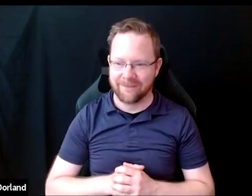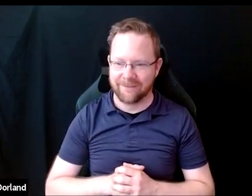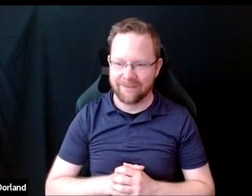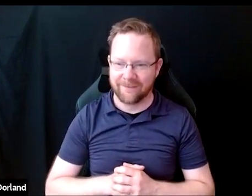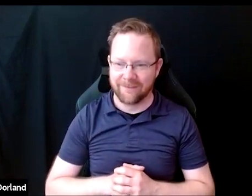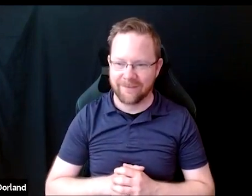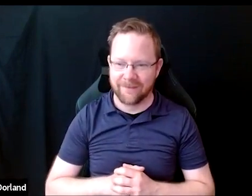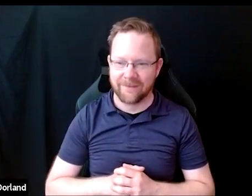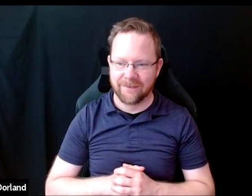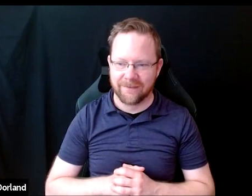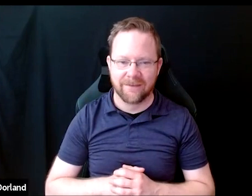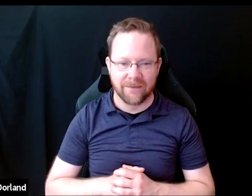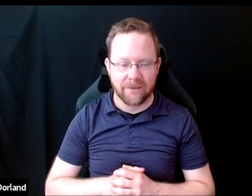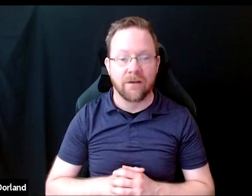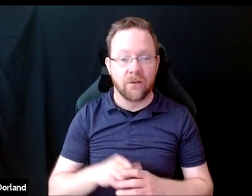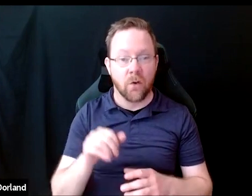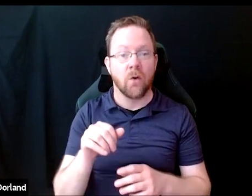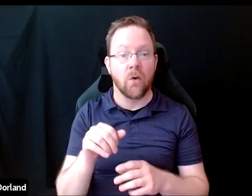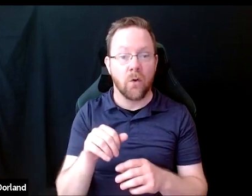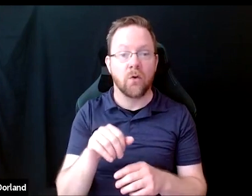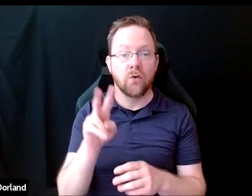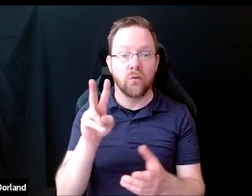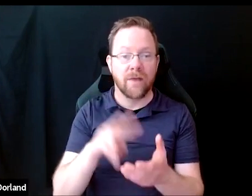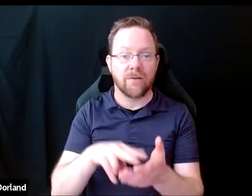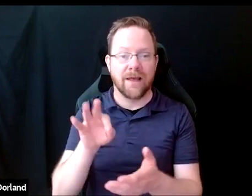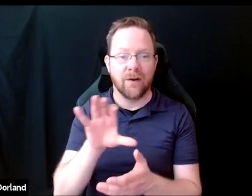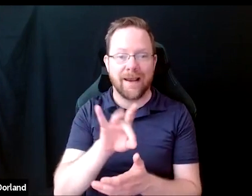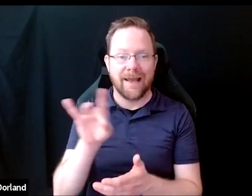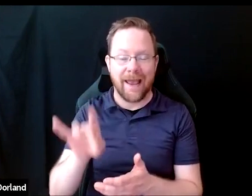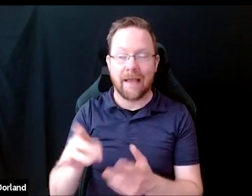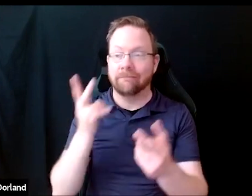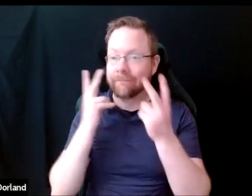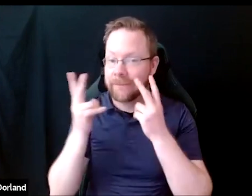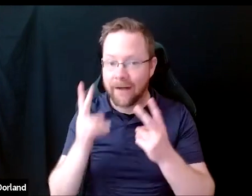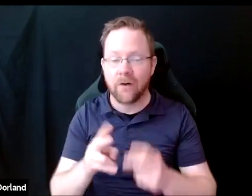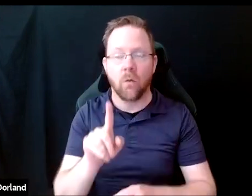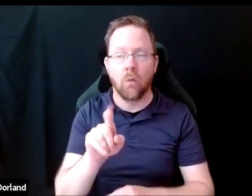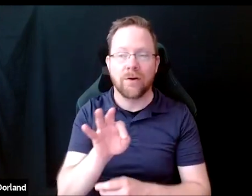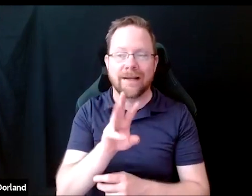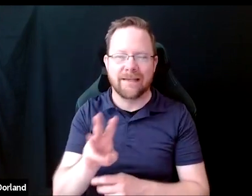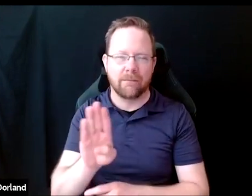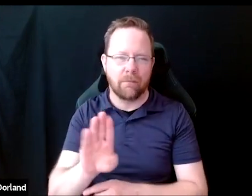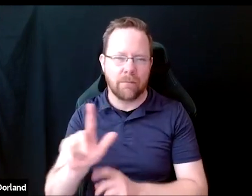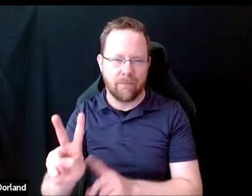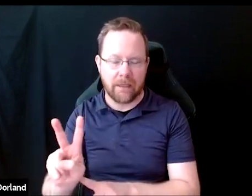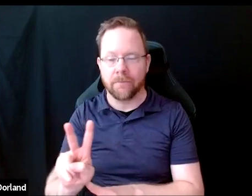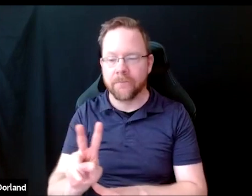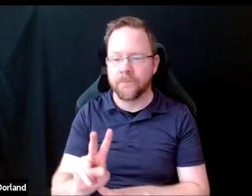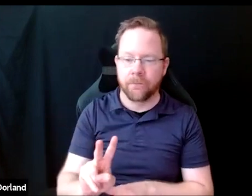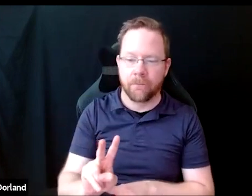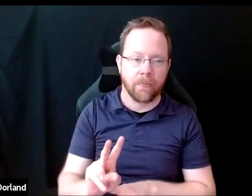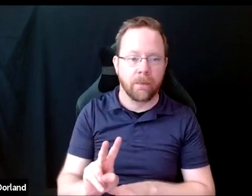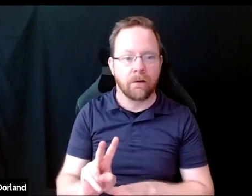2,988 were sighted and 196 were blind or low vision. Among these people, there was a